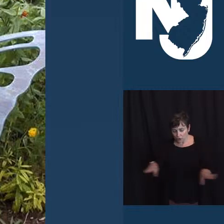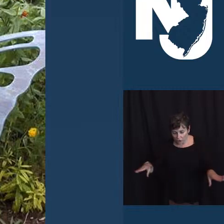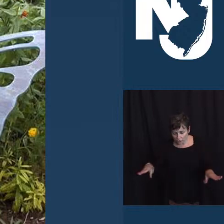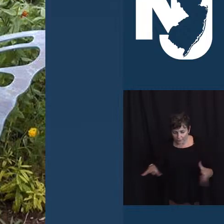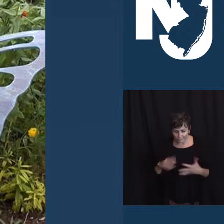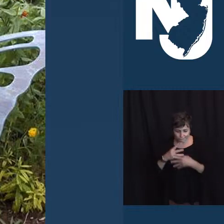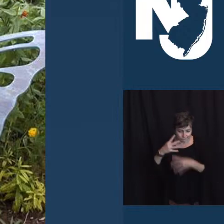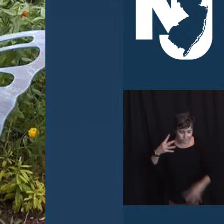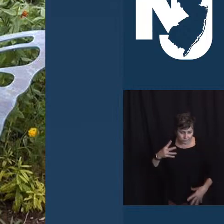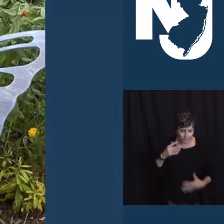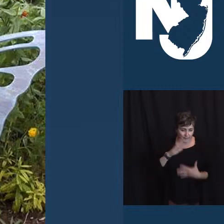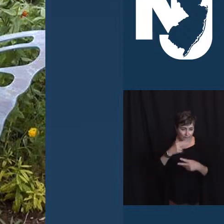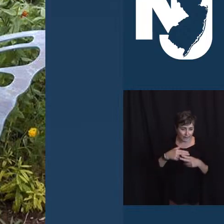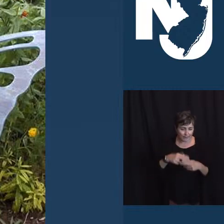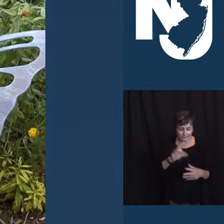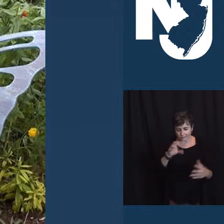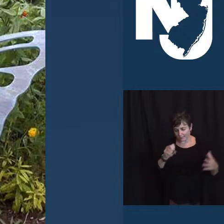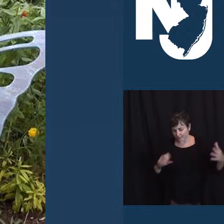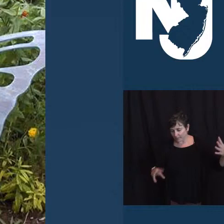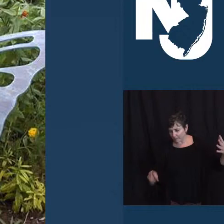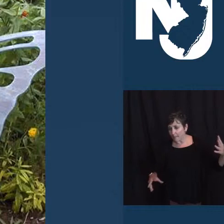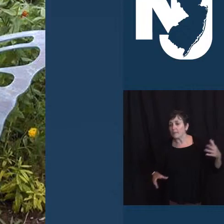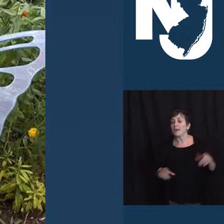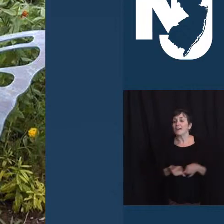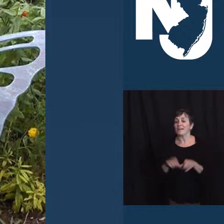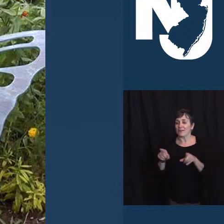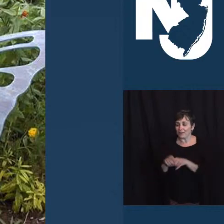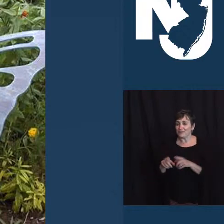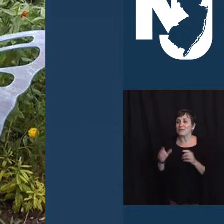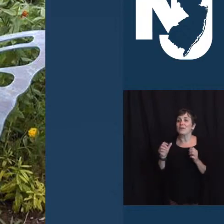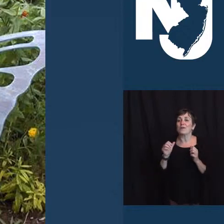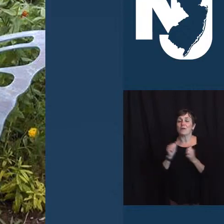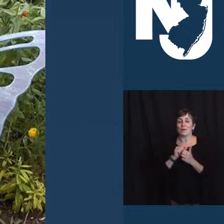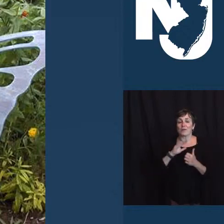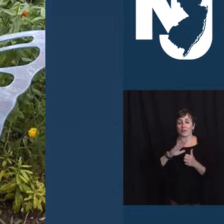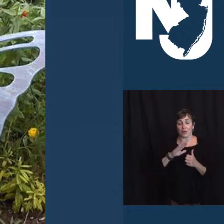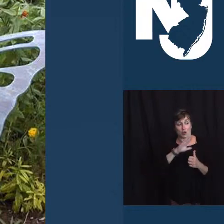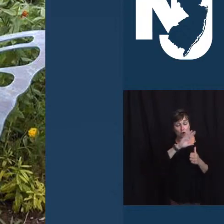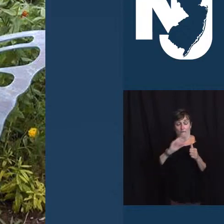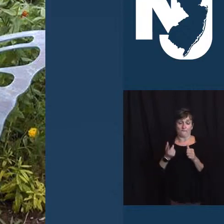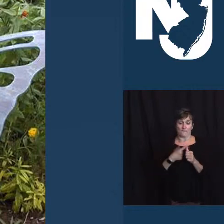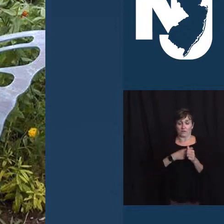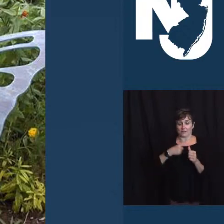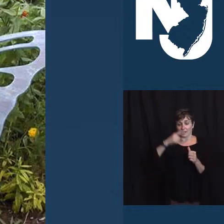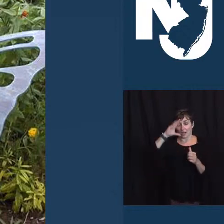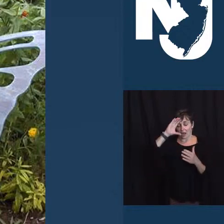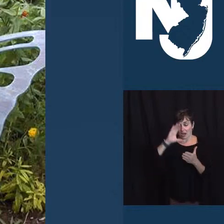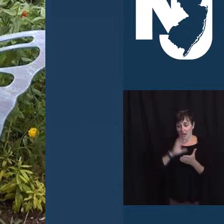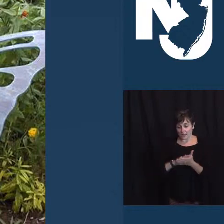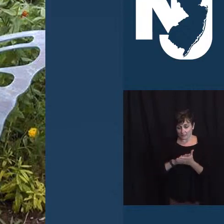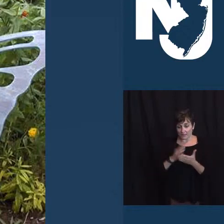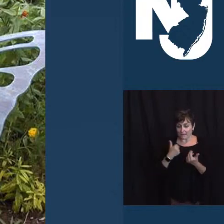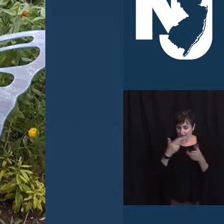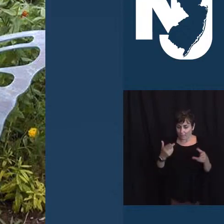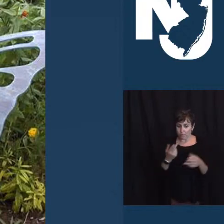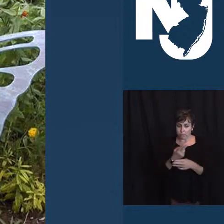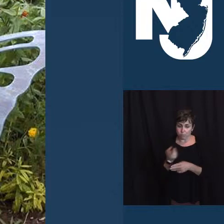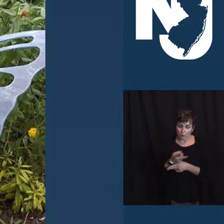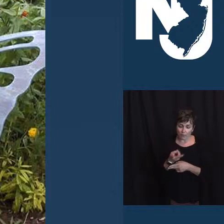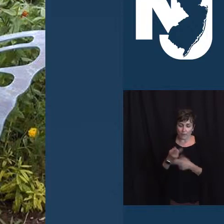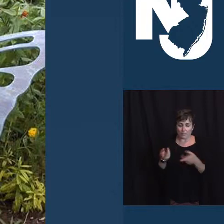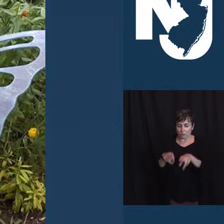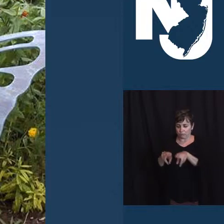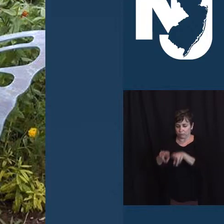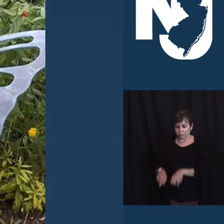Michael, Jackson, and Josephine, and along with her first husband, Anthony, who she is buried alongside in Burlington. She was